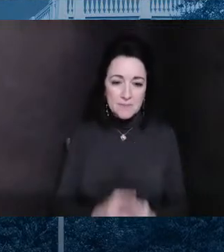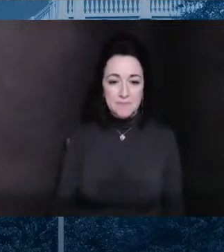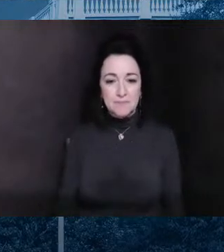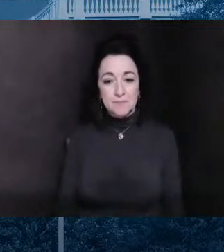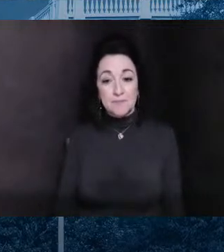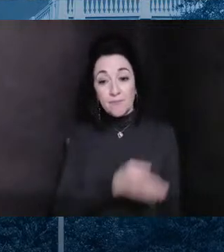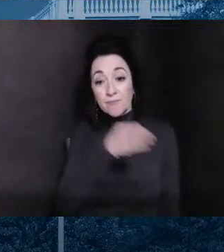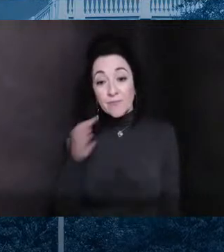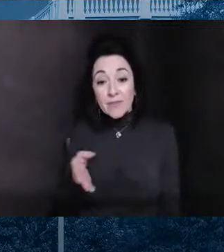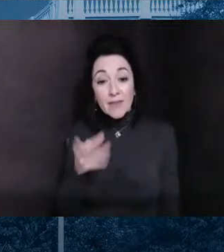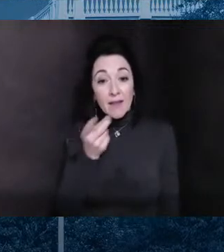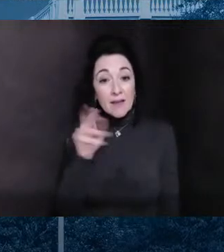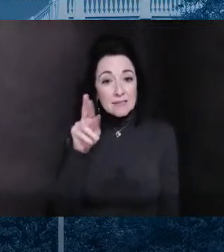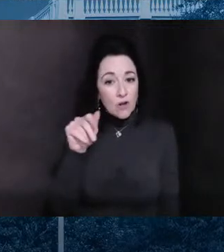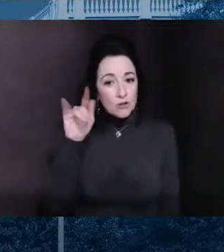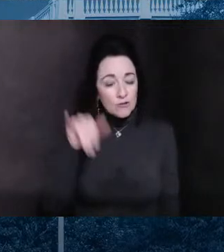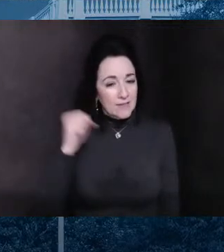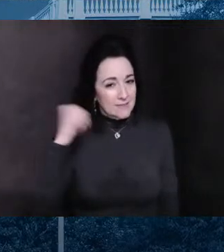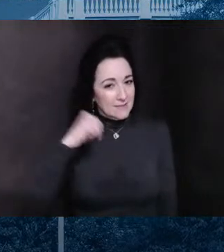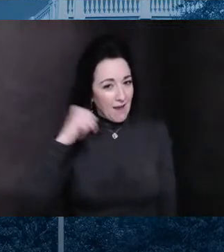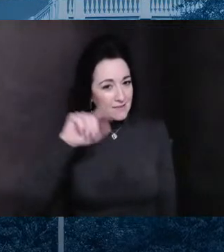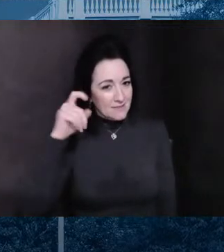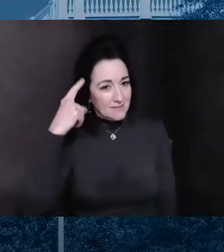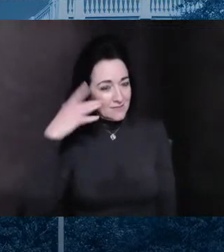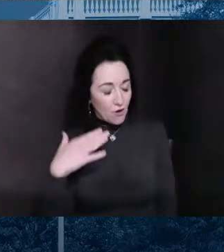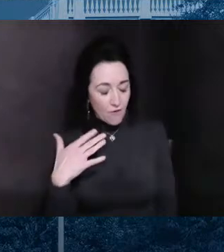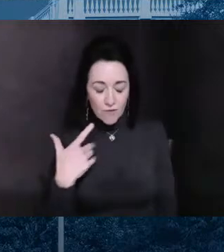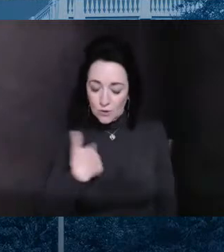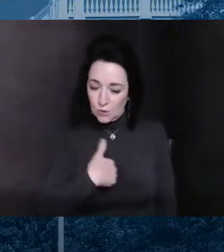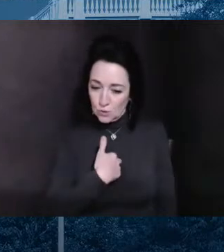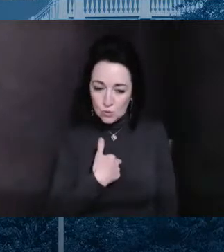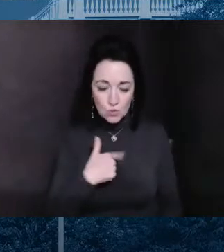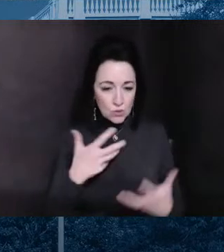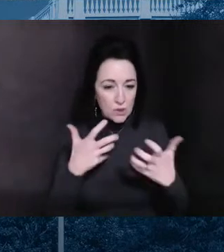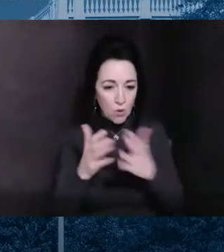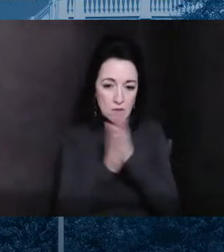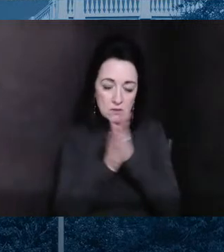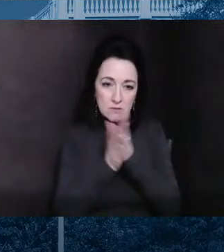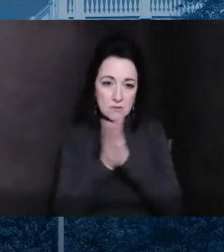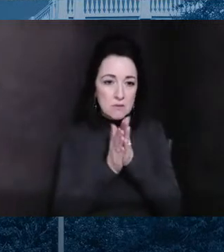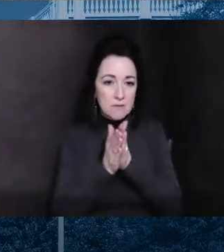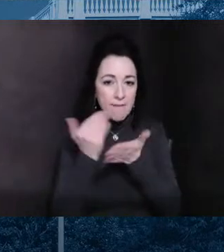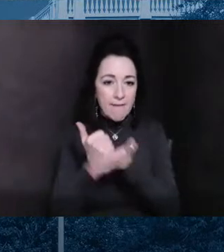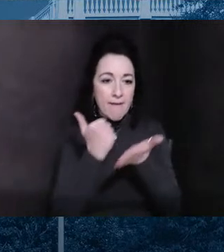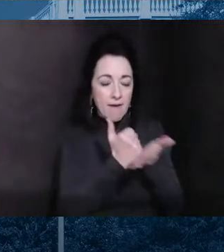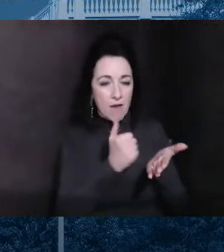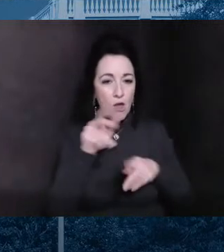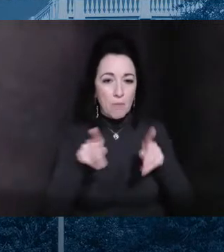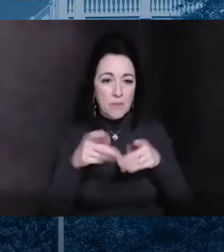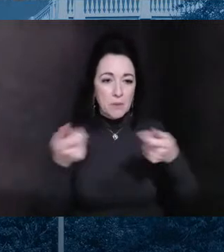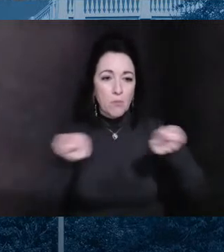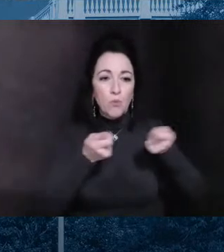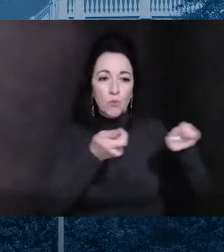but this mission to get Delawareans vaccinated and to protect them as quickly as possible is